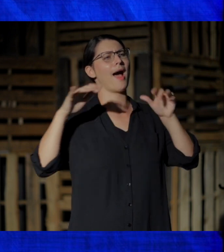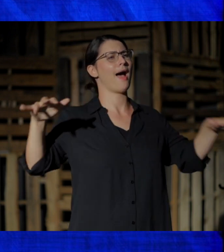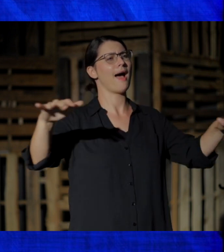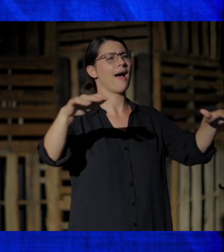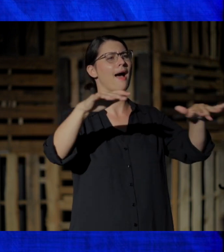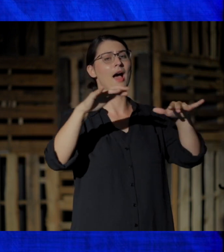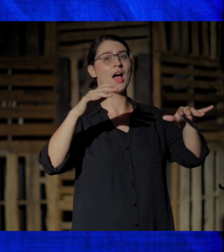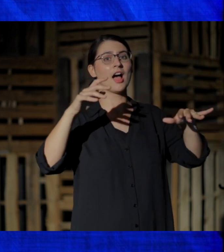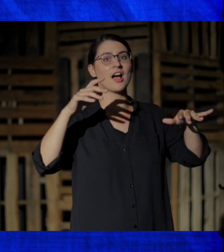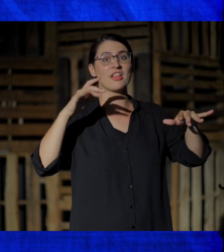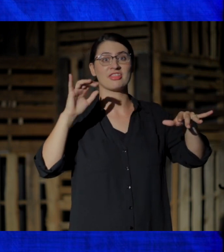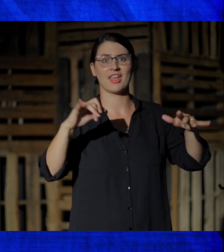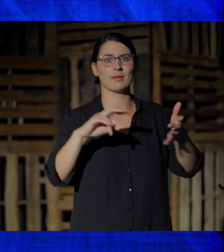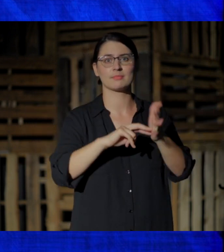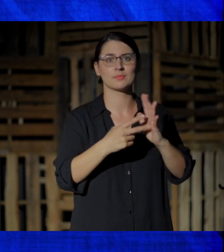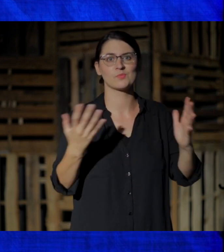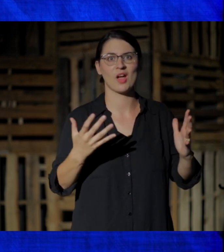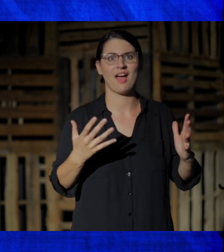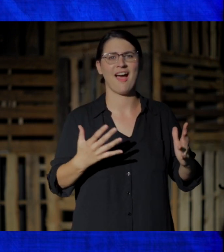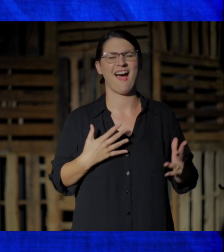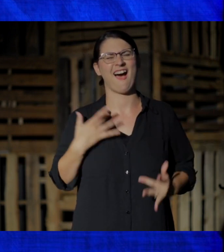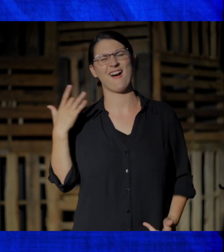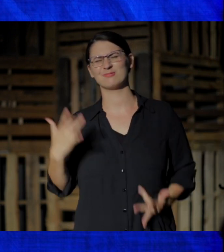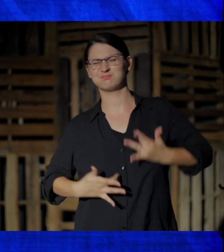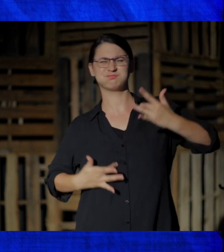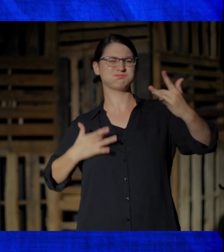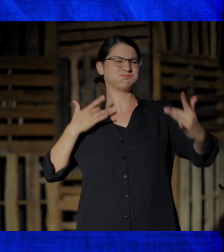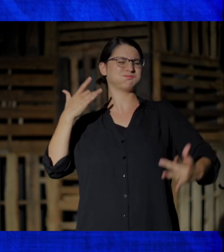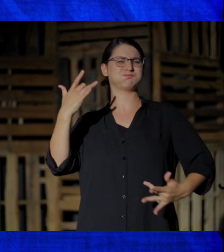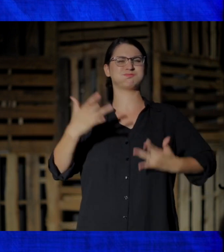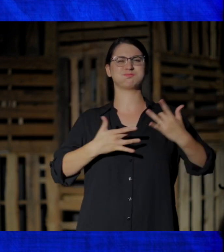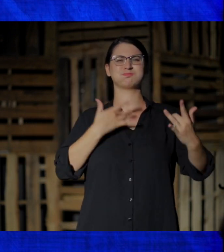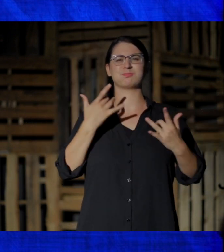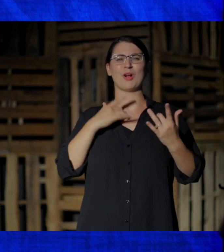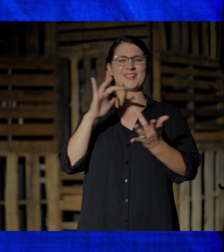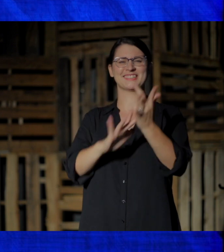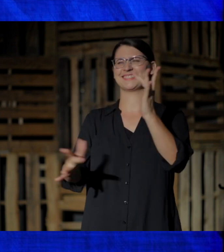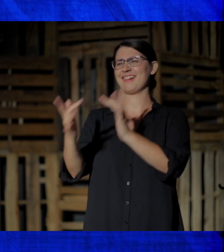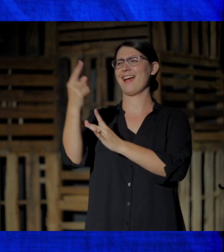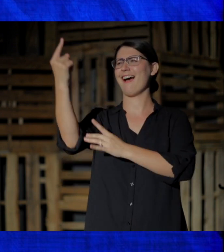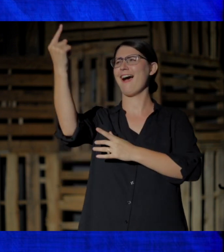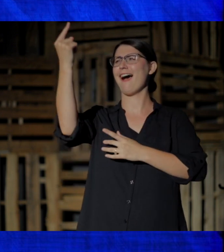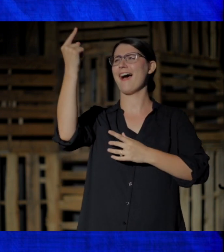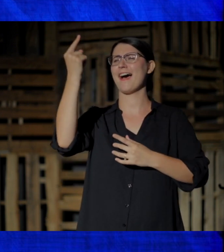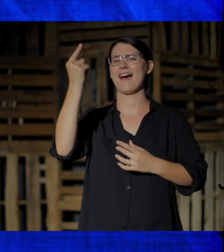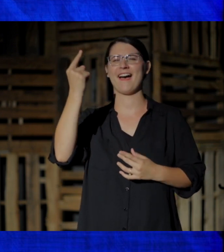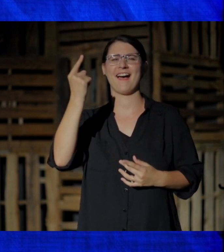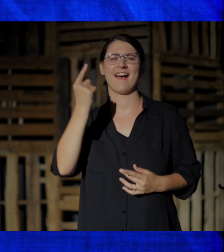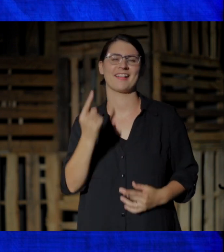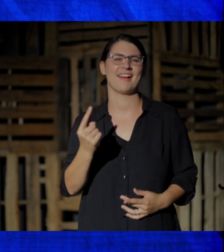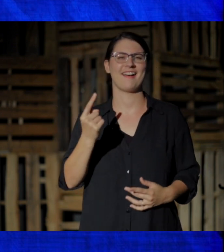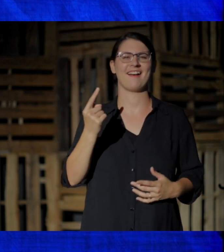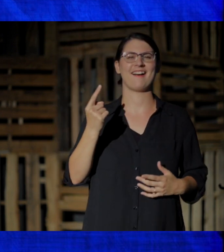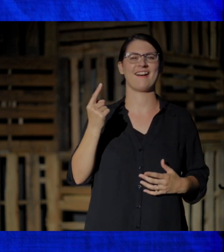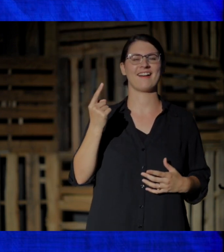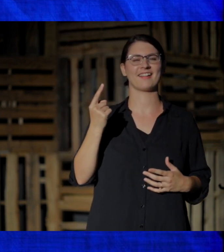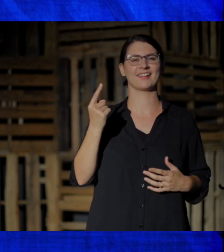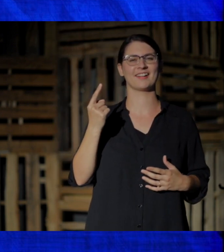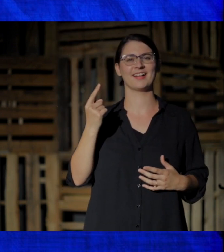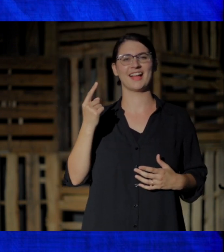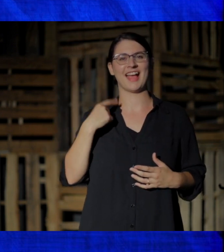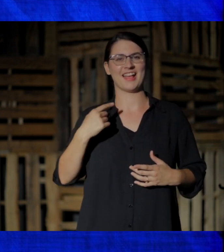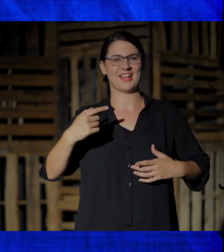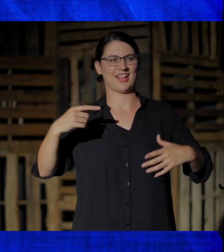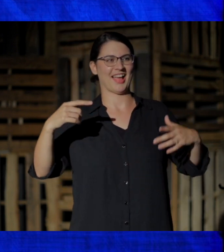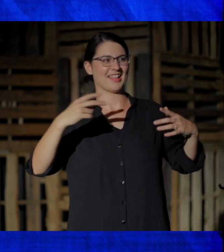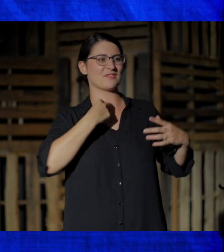coming. The cry of the command to go. The archangel saying, God is returning. And the